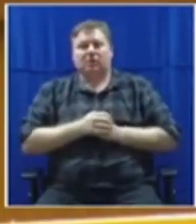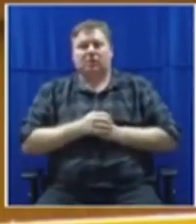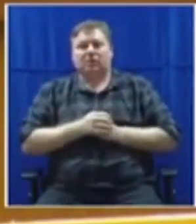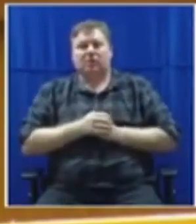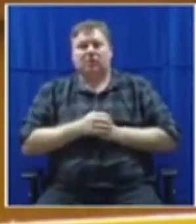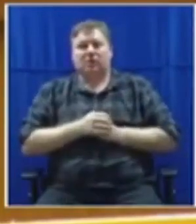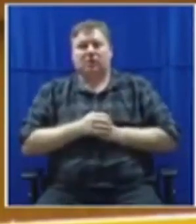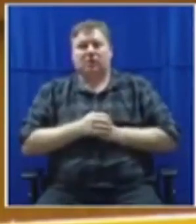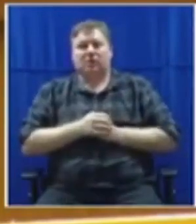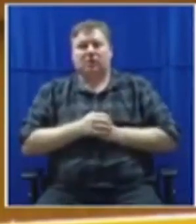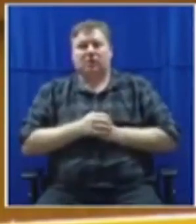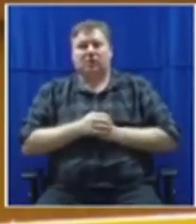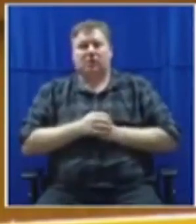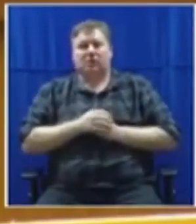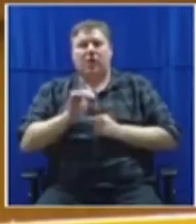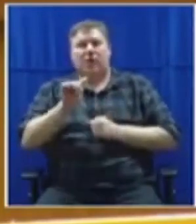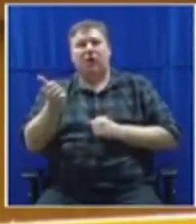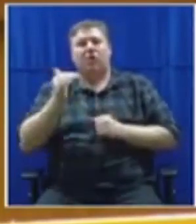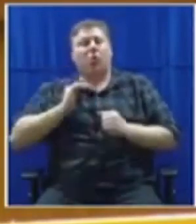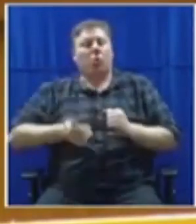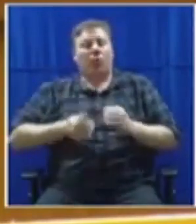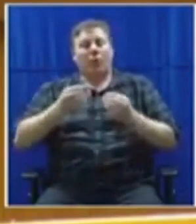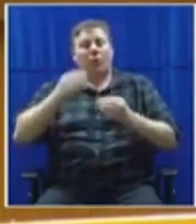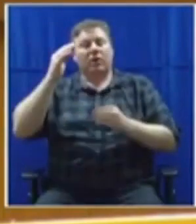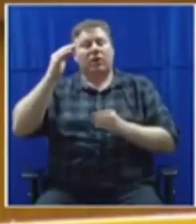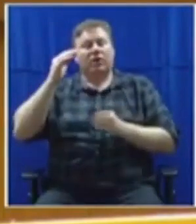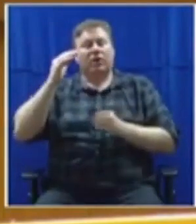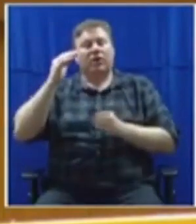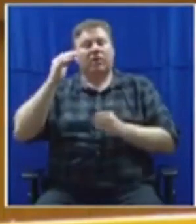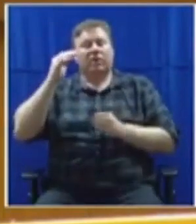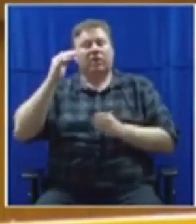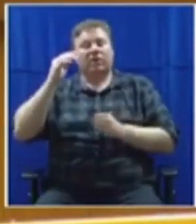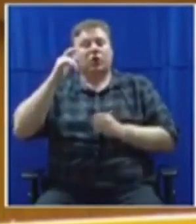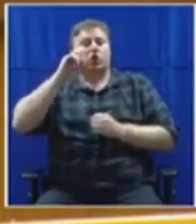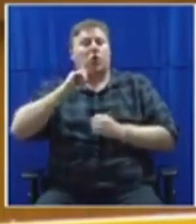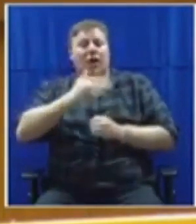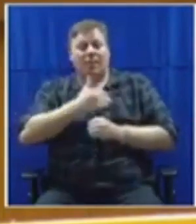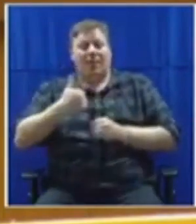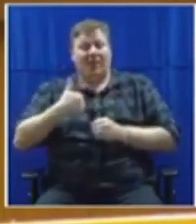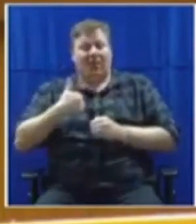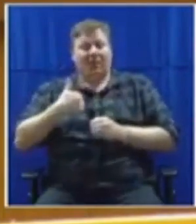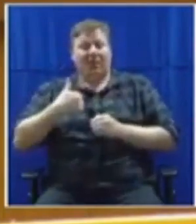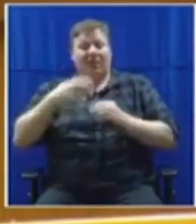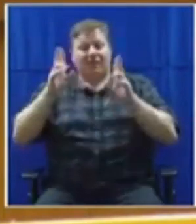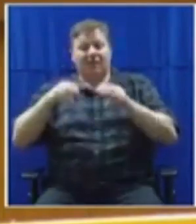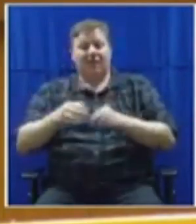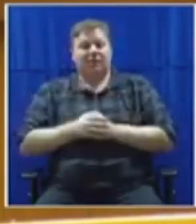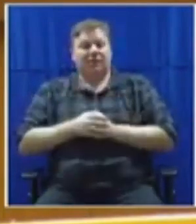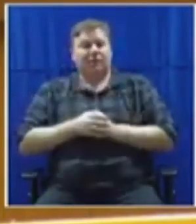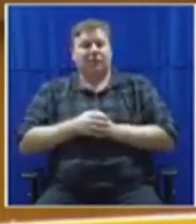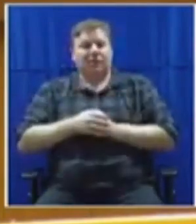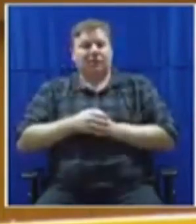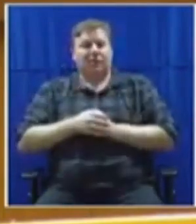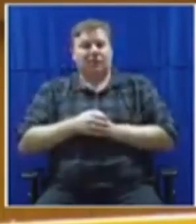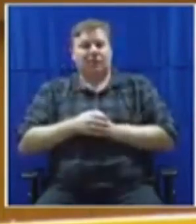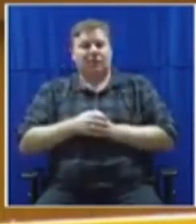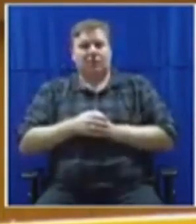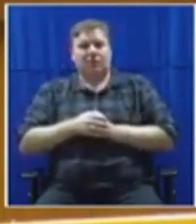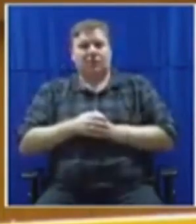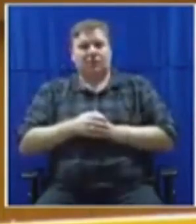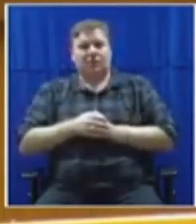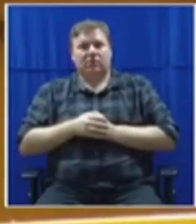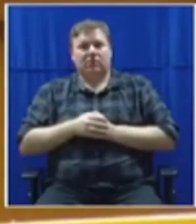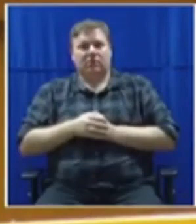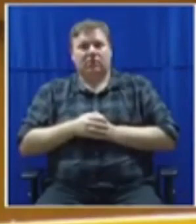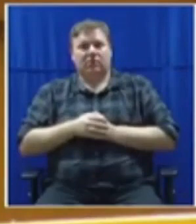park here in Cape Town with her head slashed and her brain leaked from the right side